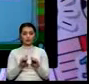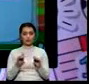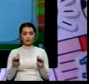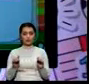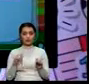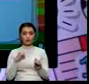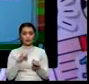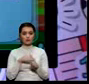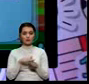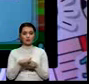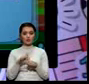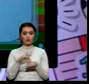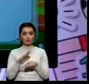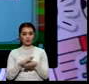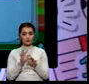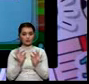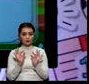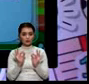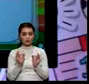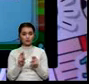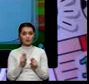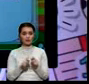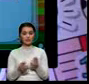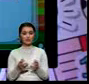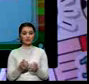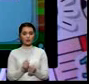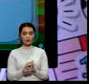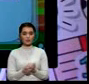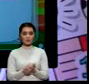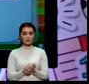allaqachon bajarib bo'lishdi, to'g'rimi? Endi tekshirib